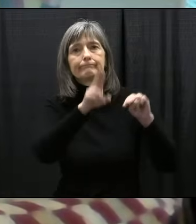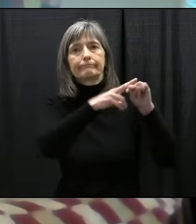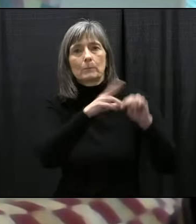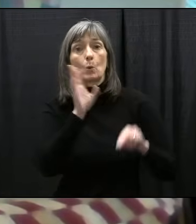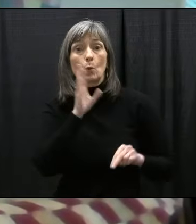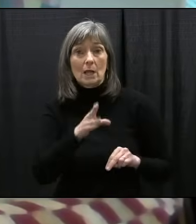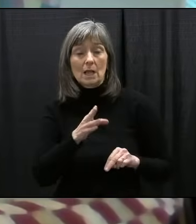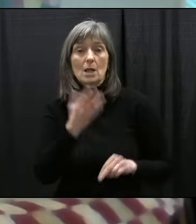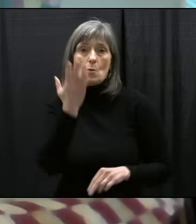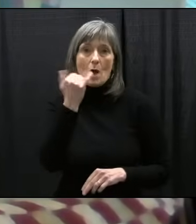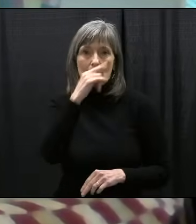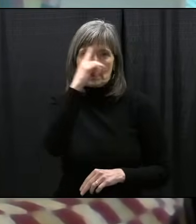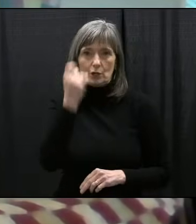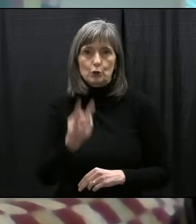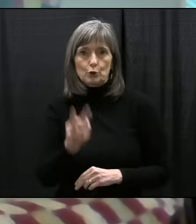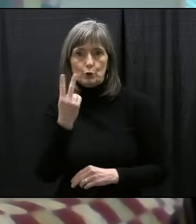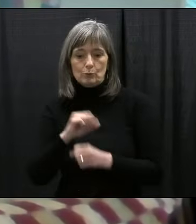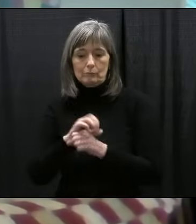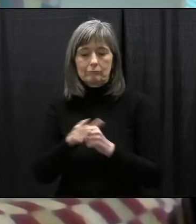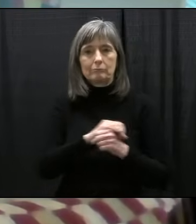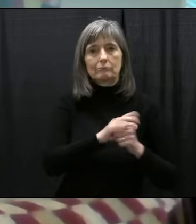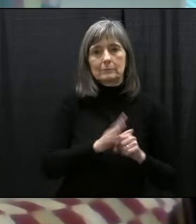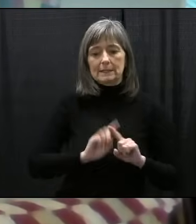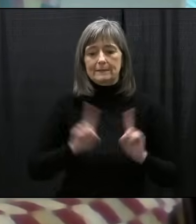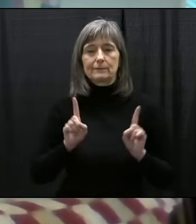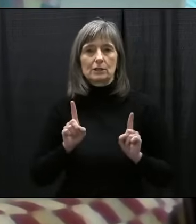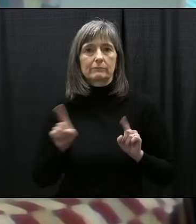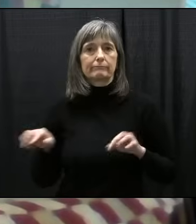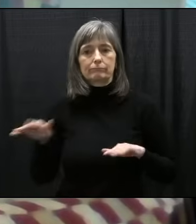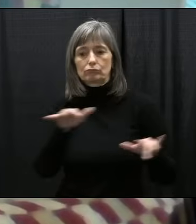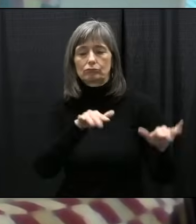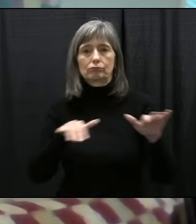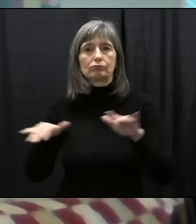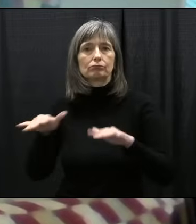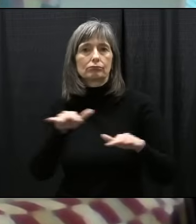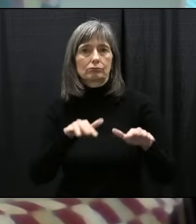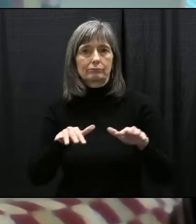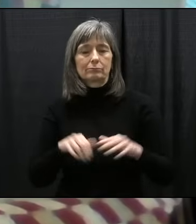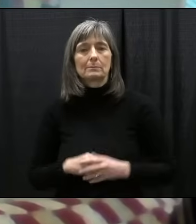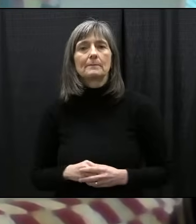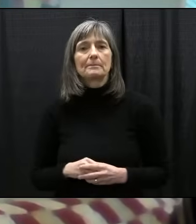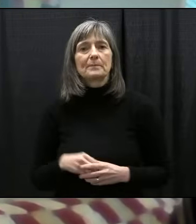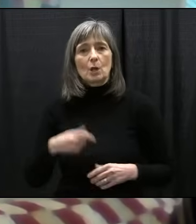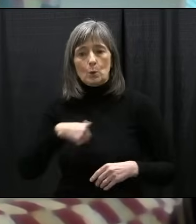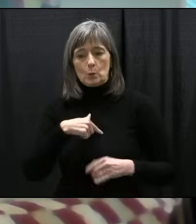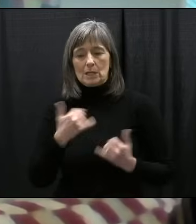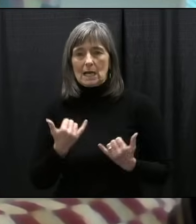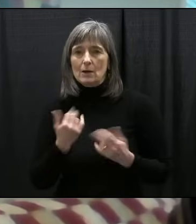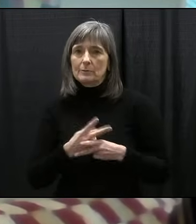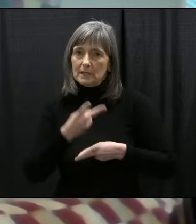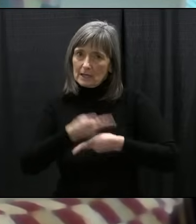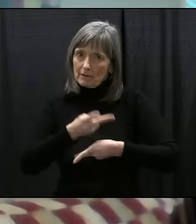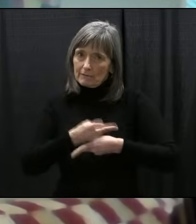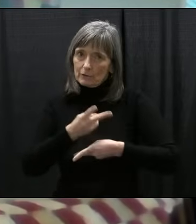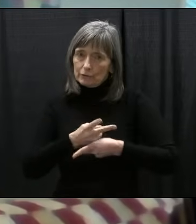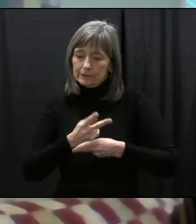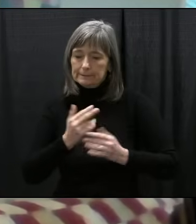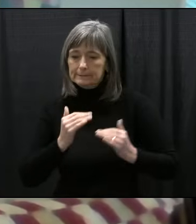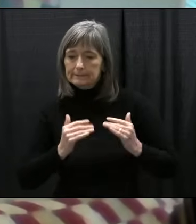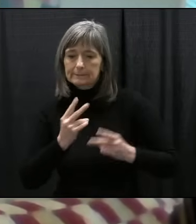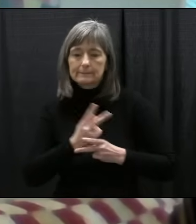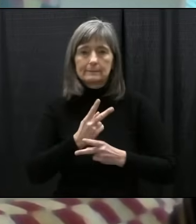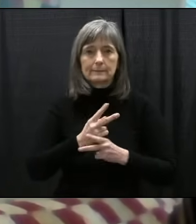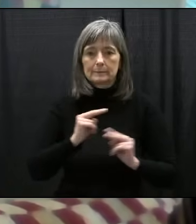with 2 variants circulating at the same time. We have a very careful balancing act ahead of us. We are